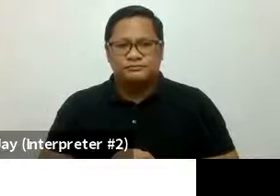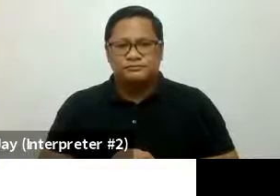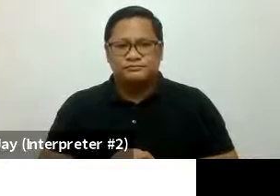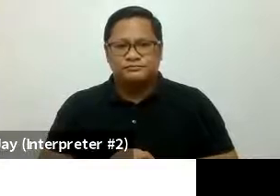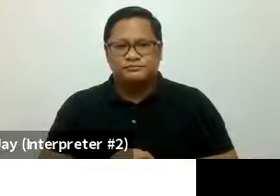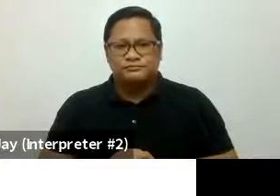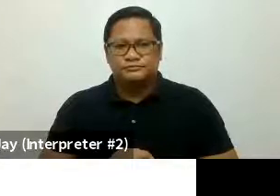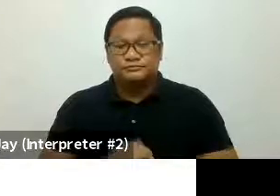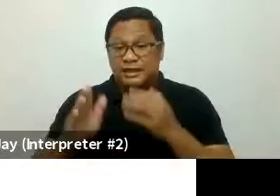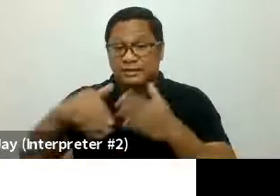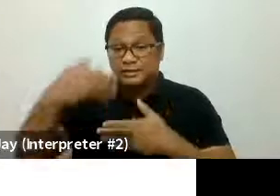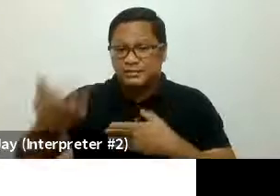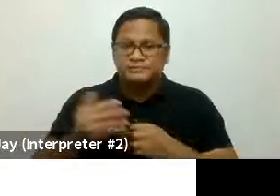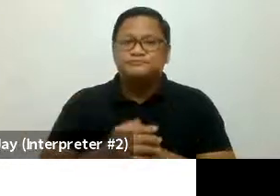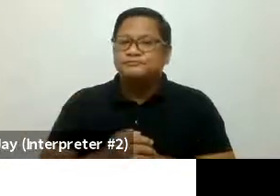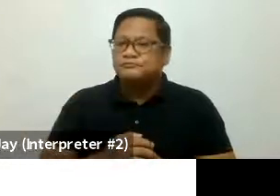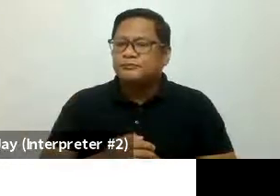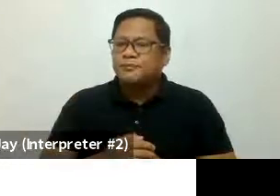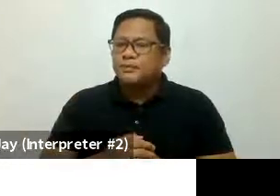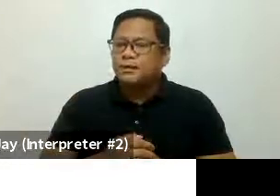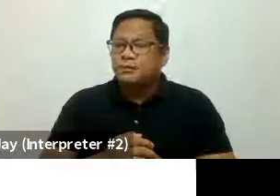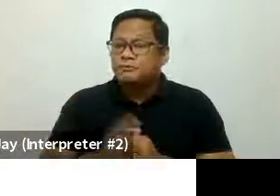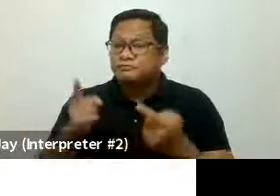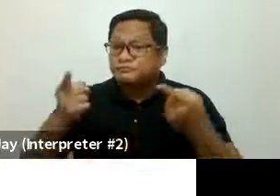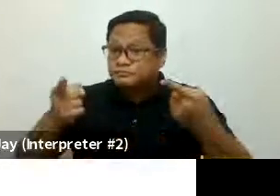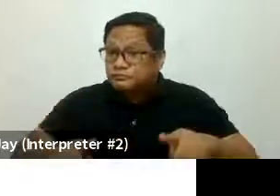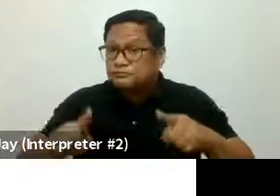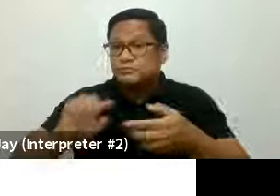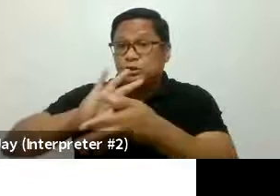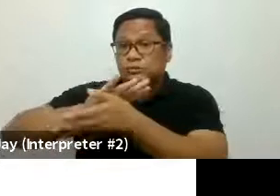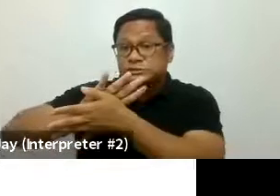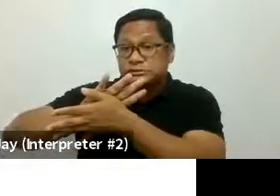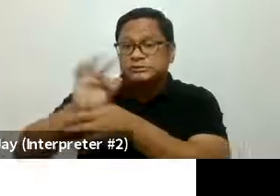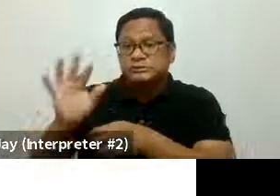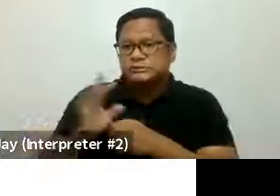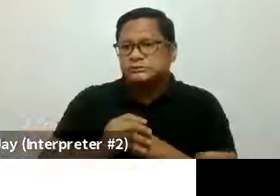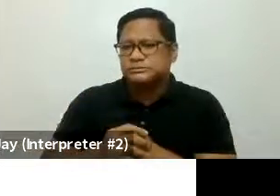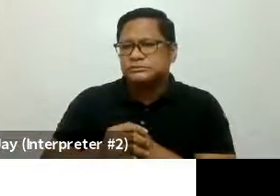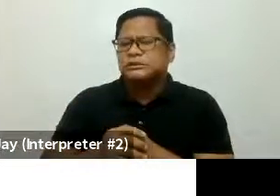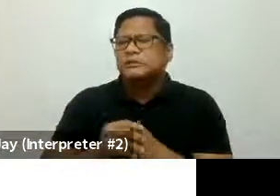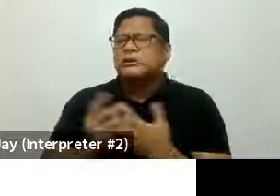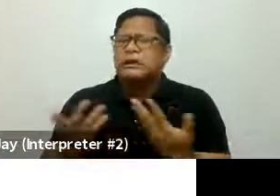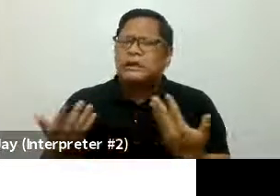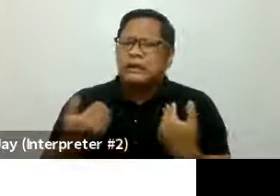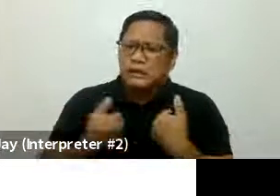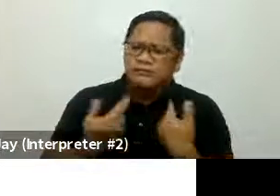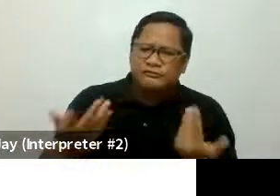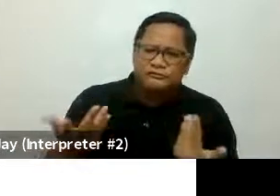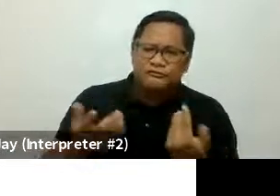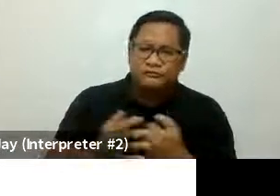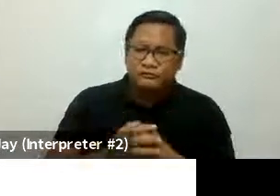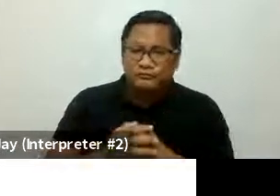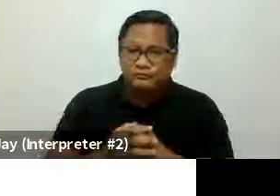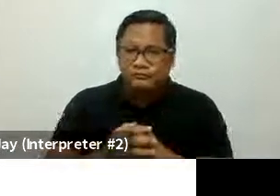Hello. So what happened with COVID-19? Well, COVID-19 has basically that,